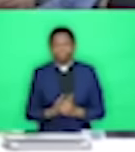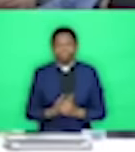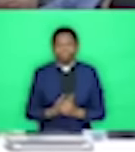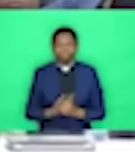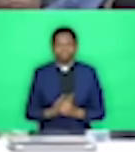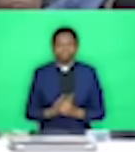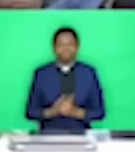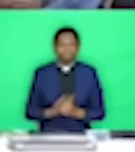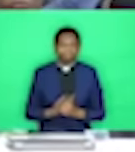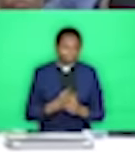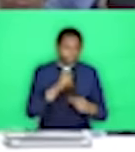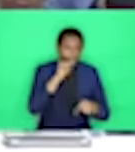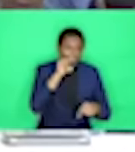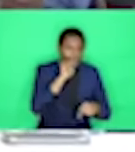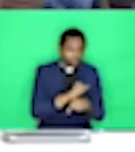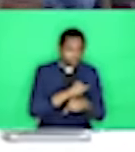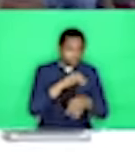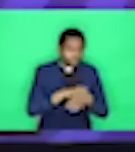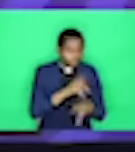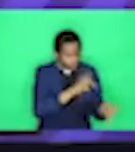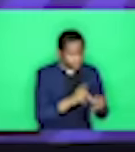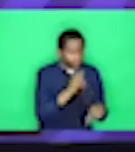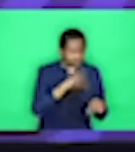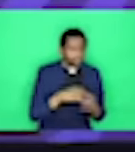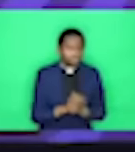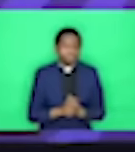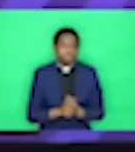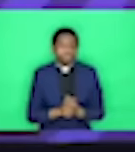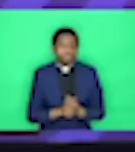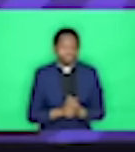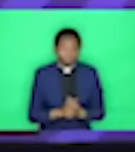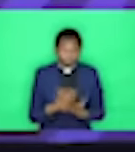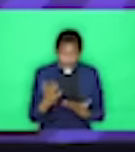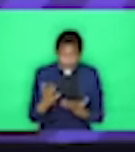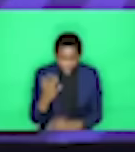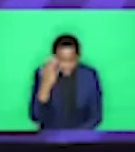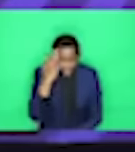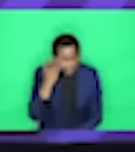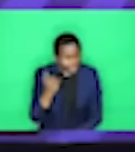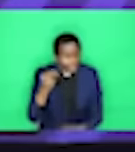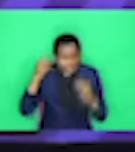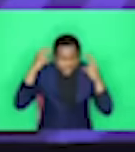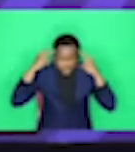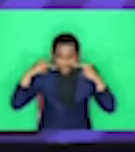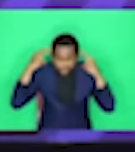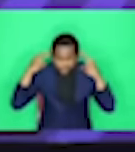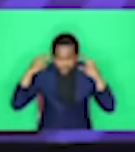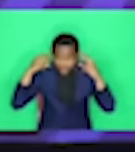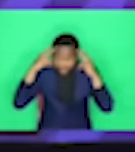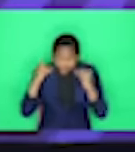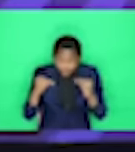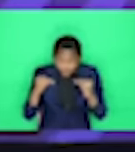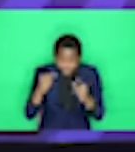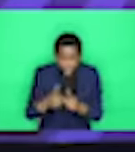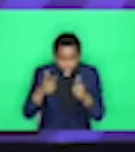Work on the people. Yo, wajuma. Why did Moses, the great leader, not enter the promised land? Because of